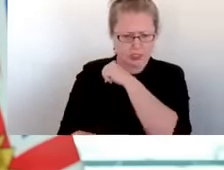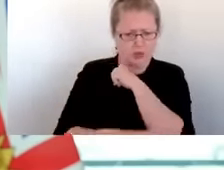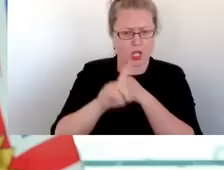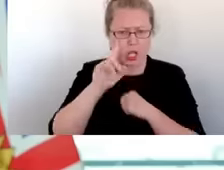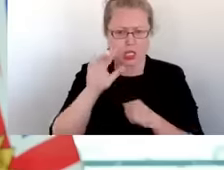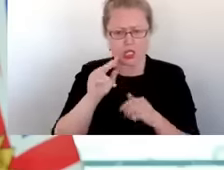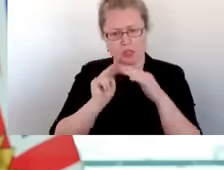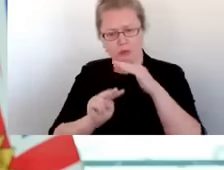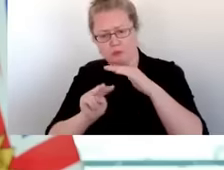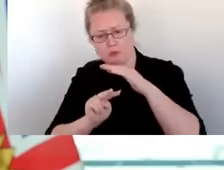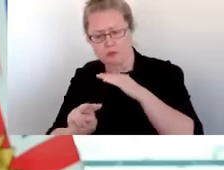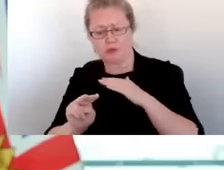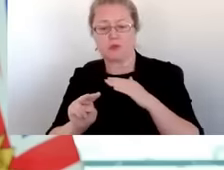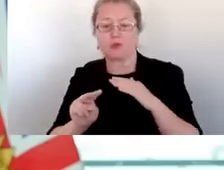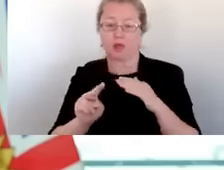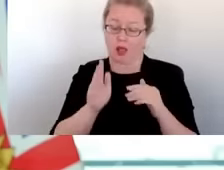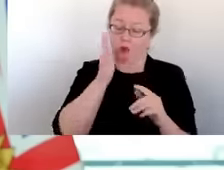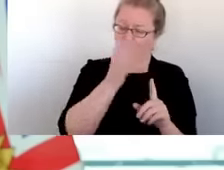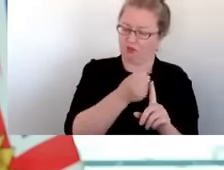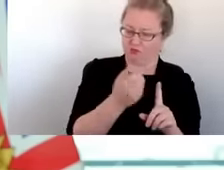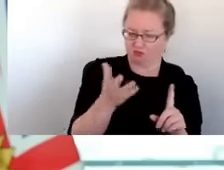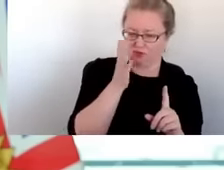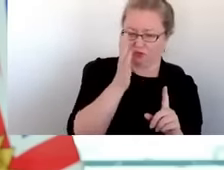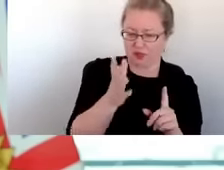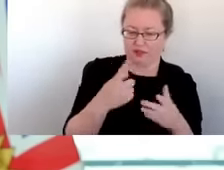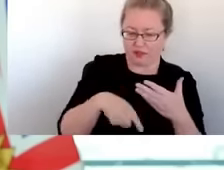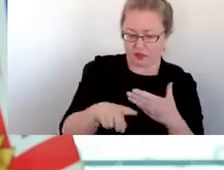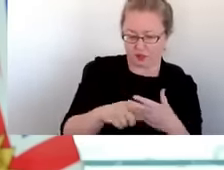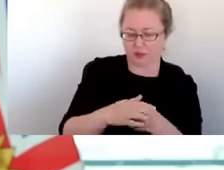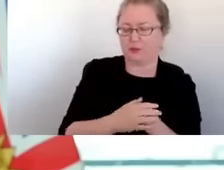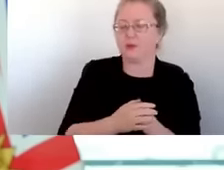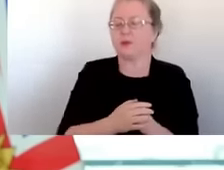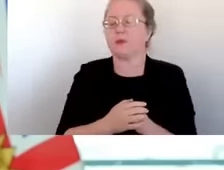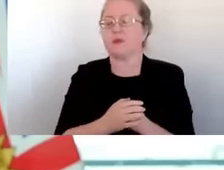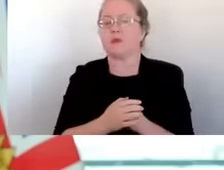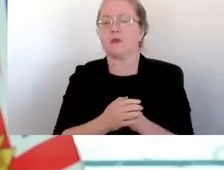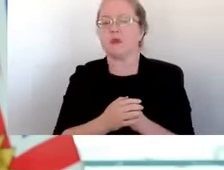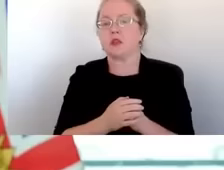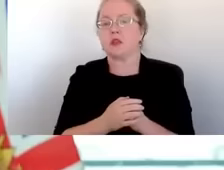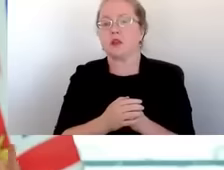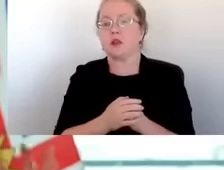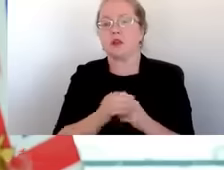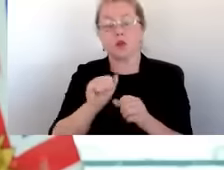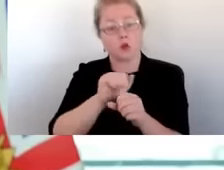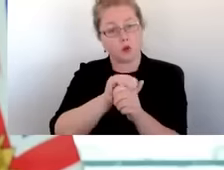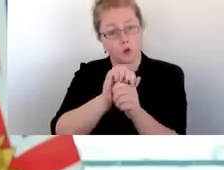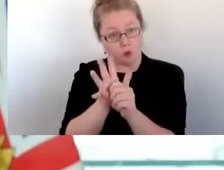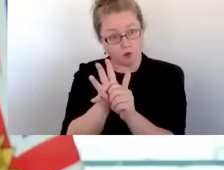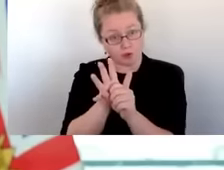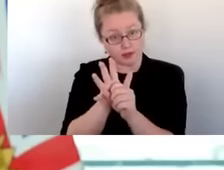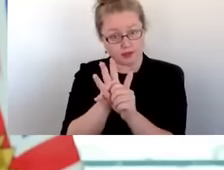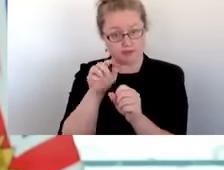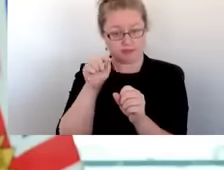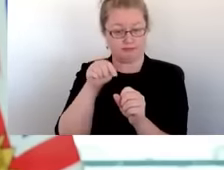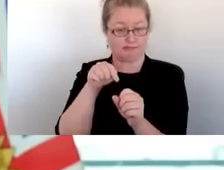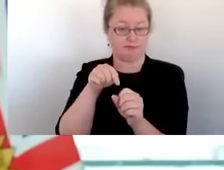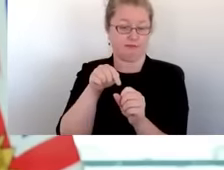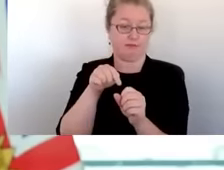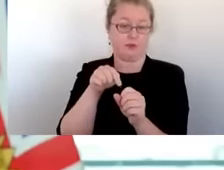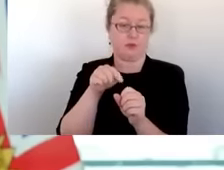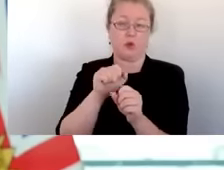in the fall and winter, and we'll be talking more about that next week, We do know that the COVID climate, the climate that